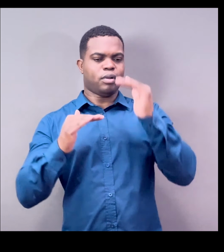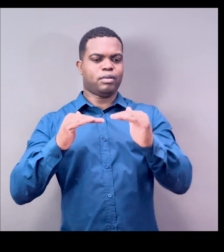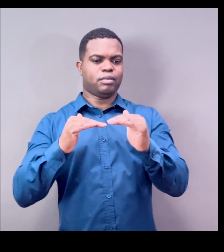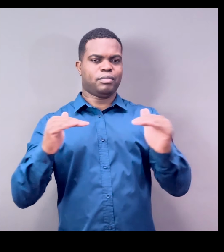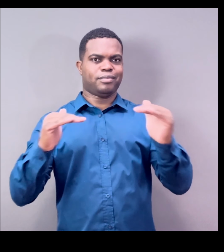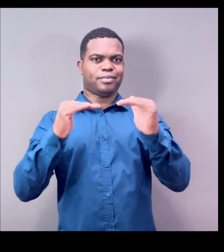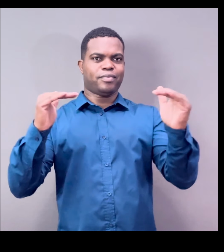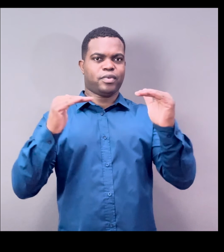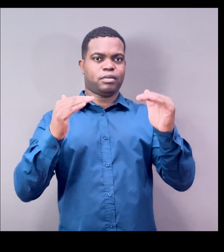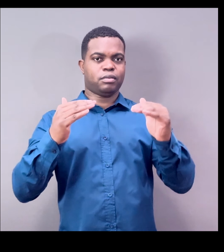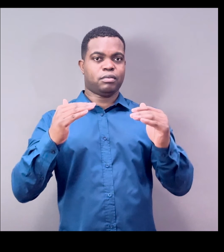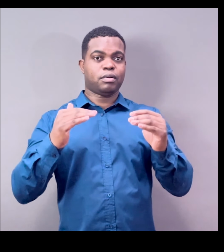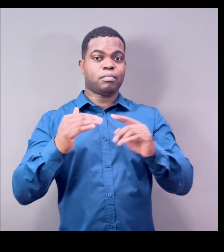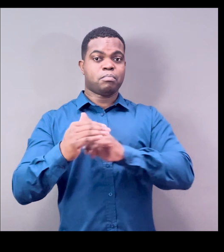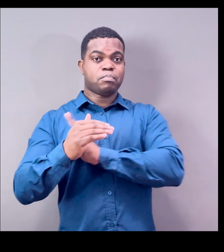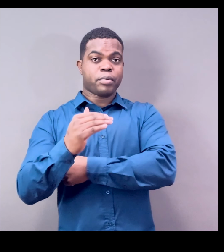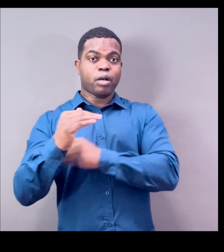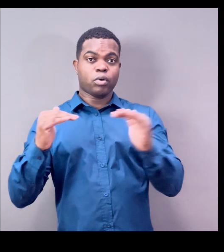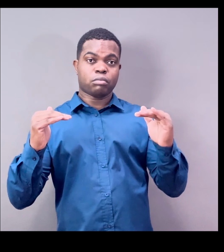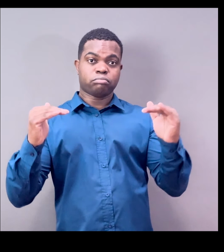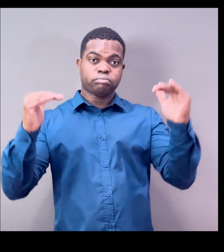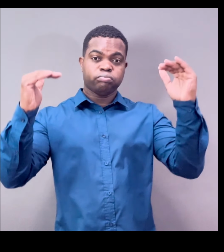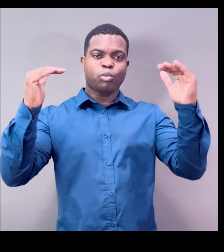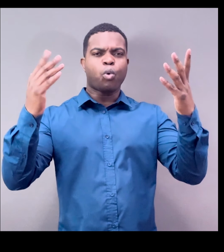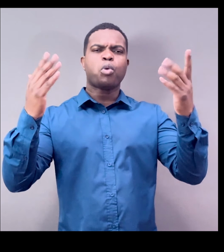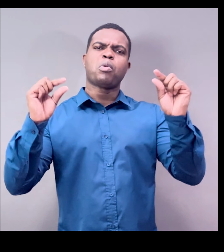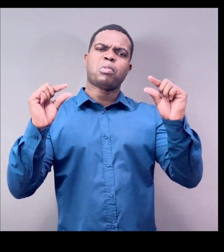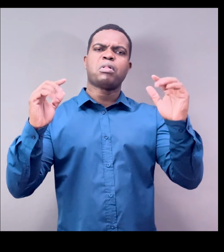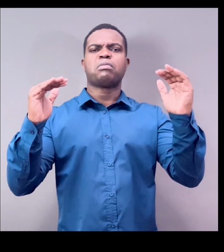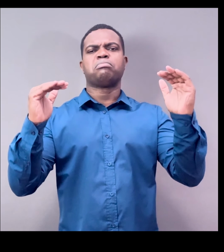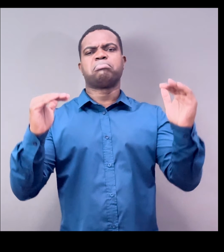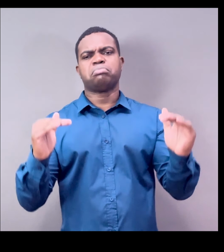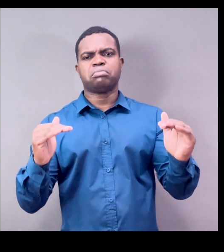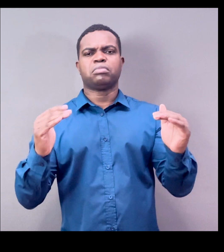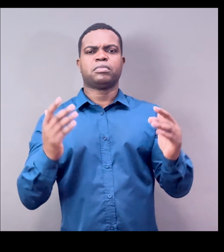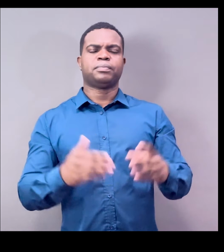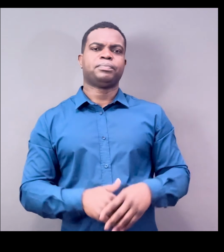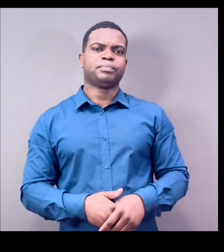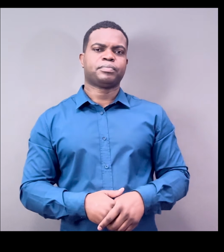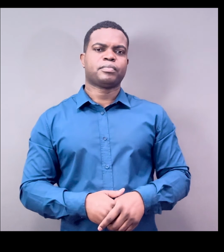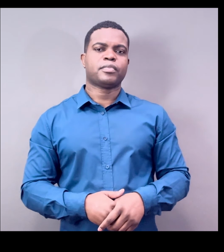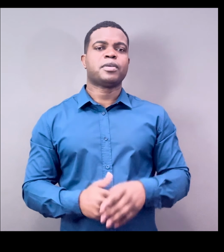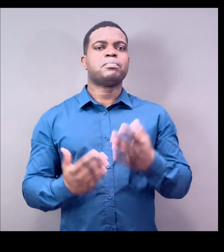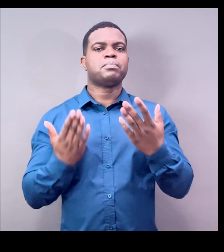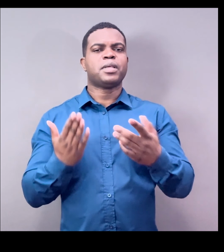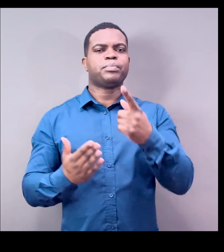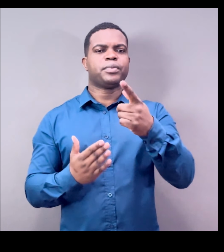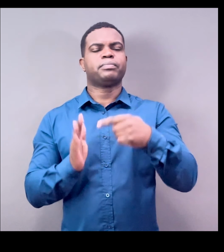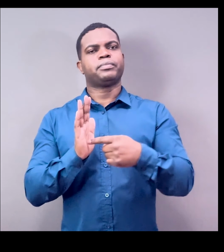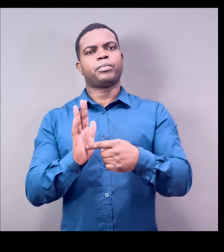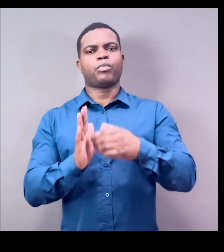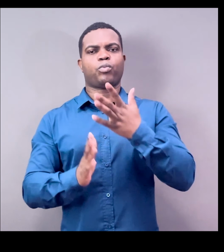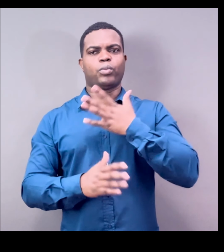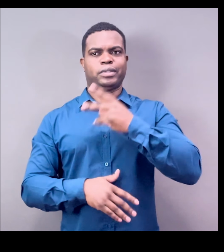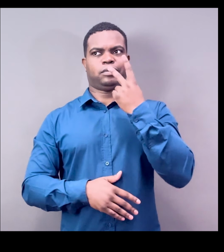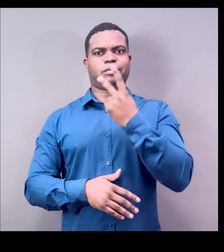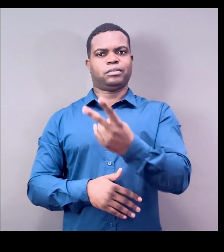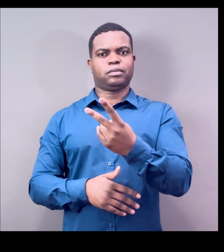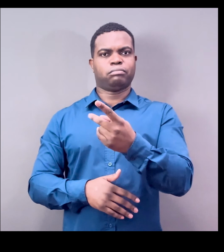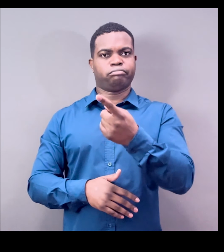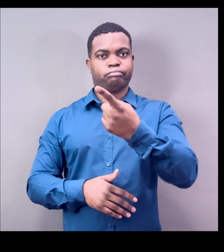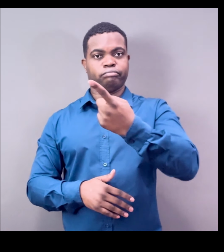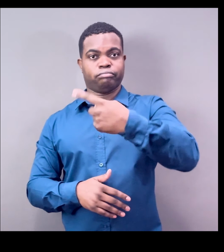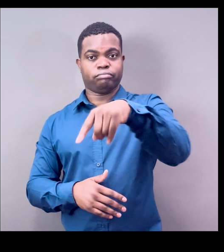and influence each stakeholder holds. For example, you may want to see